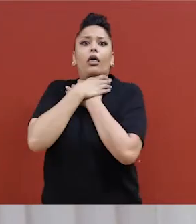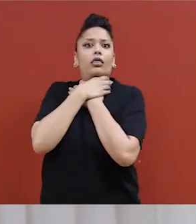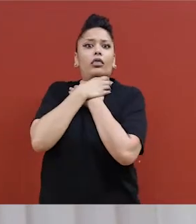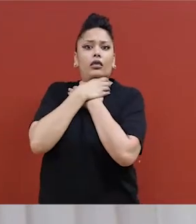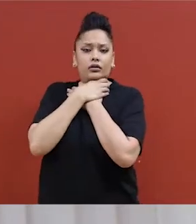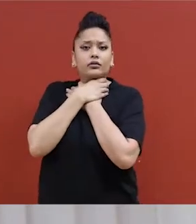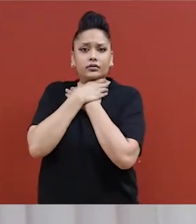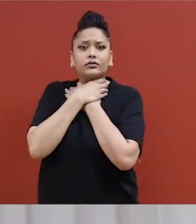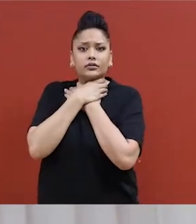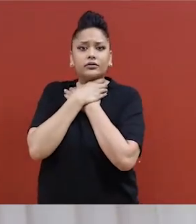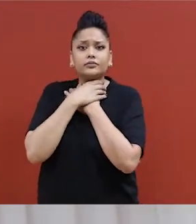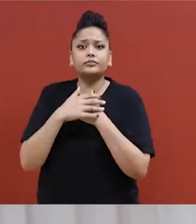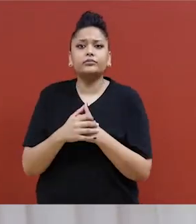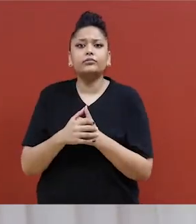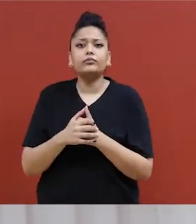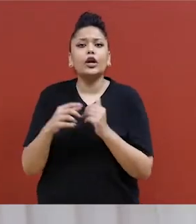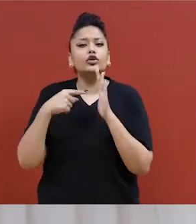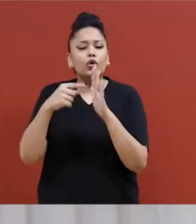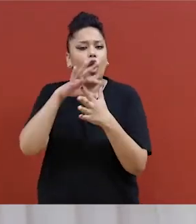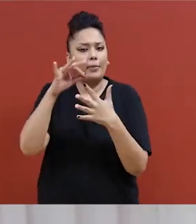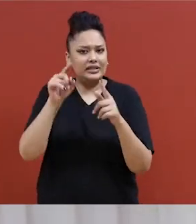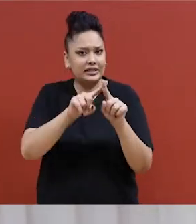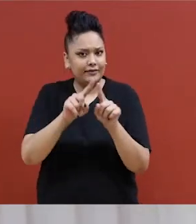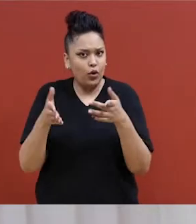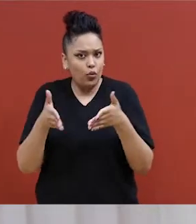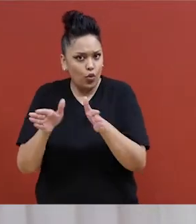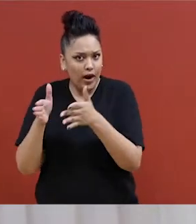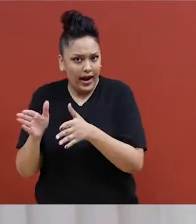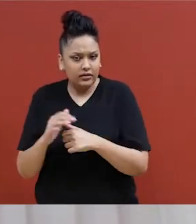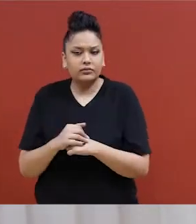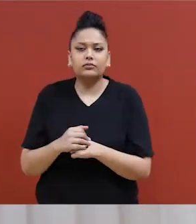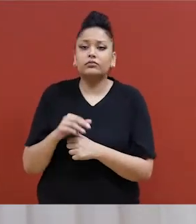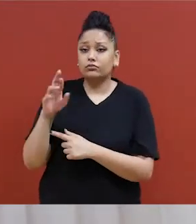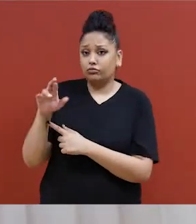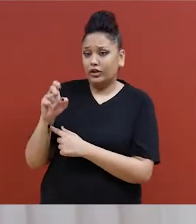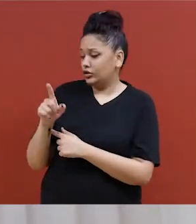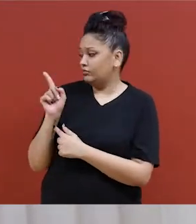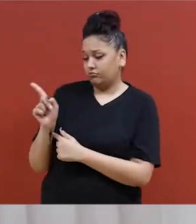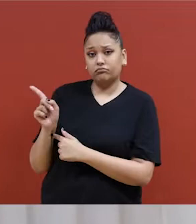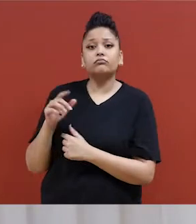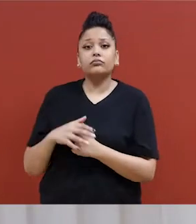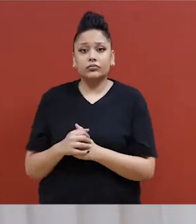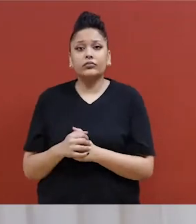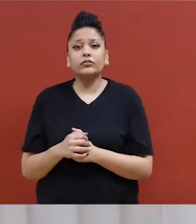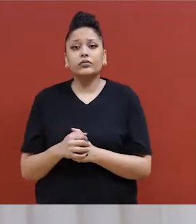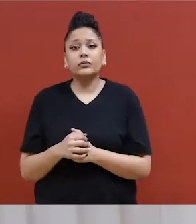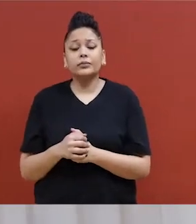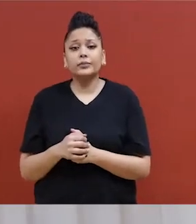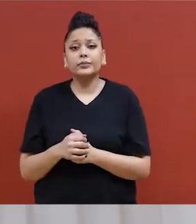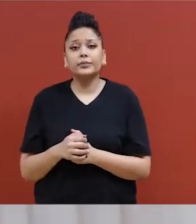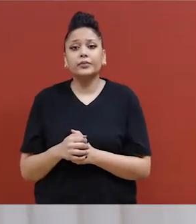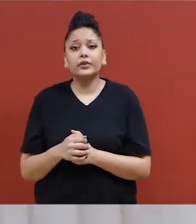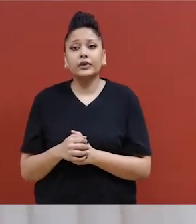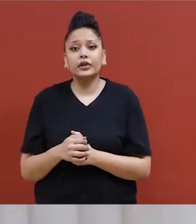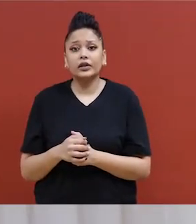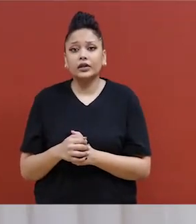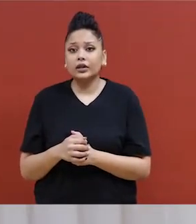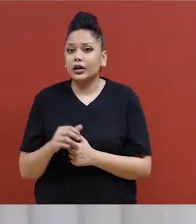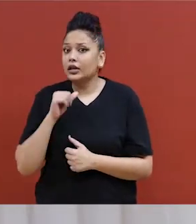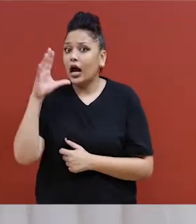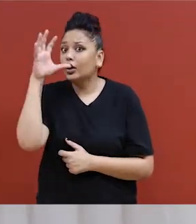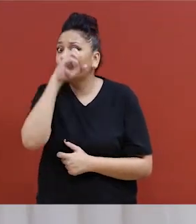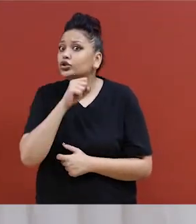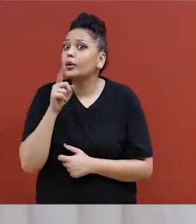a couple of options of things that we can do, keeping in mind we never use strength against strength. We